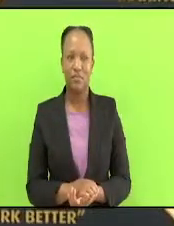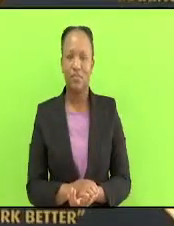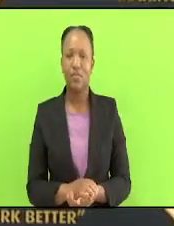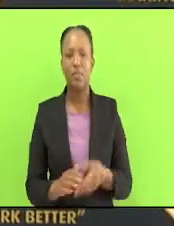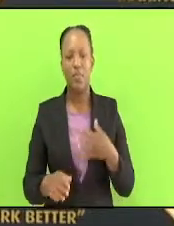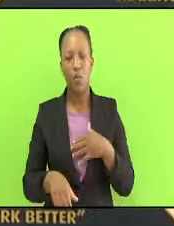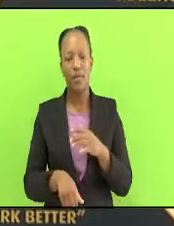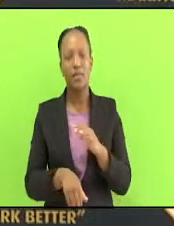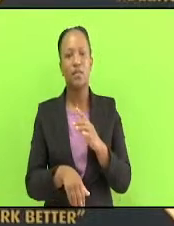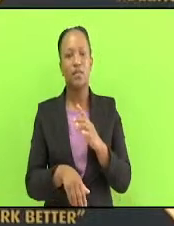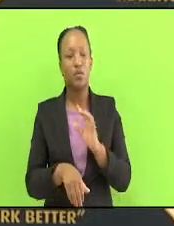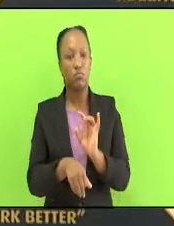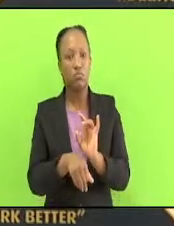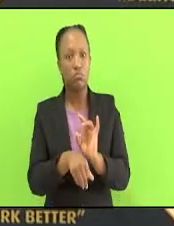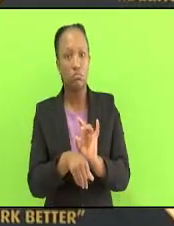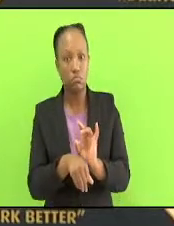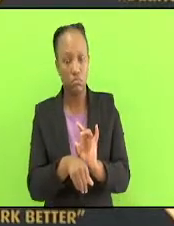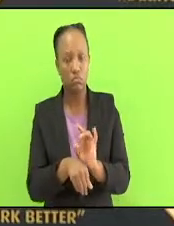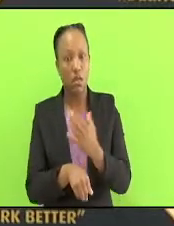to say thank you.